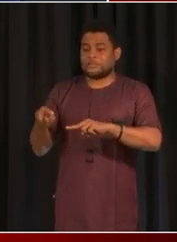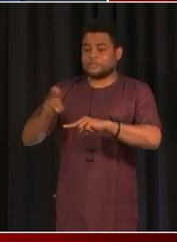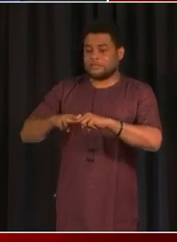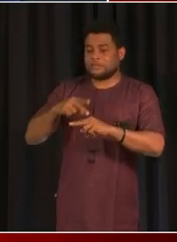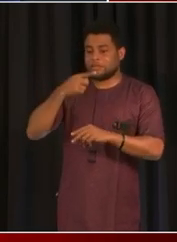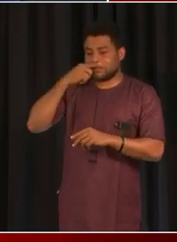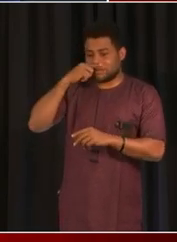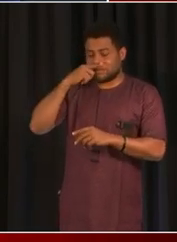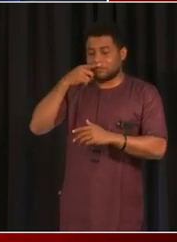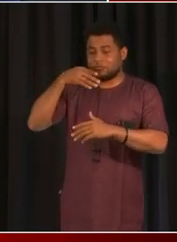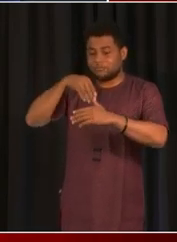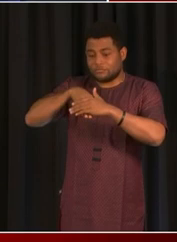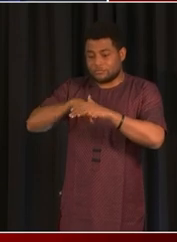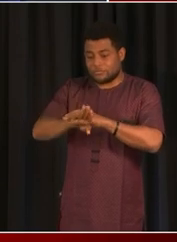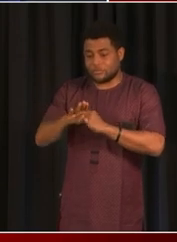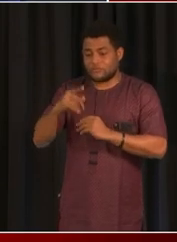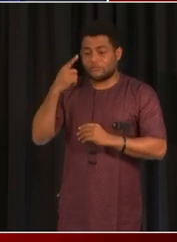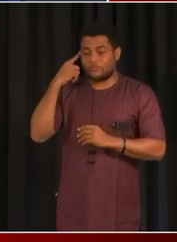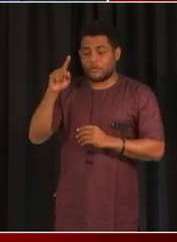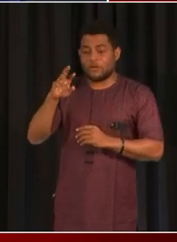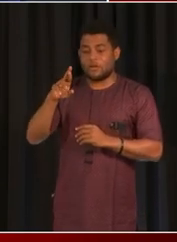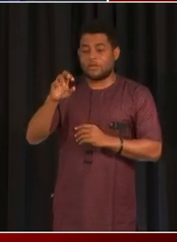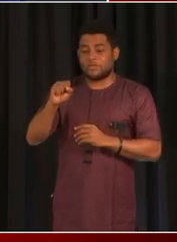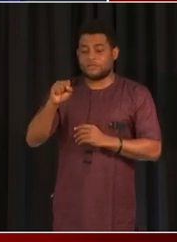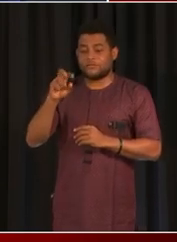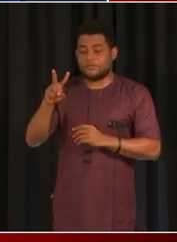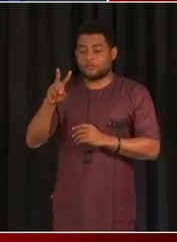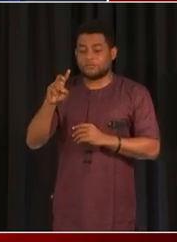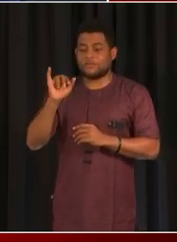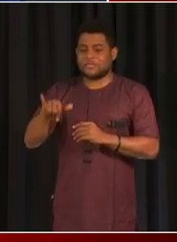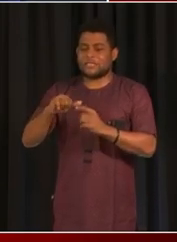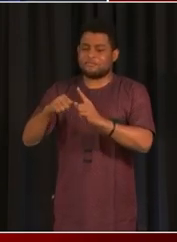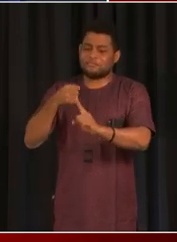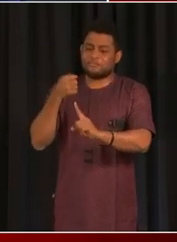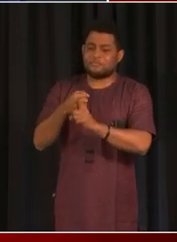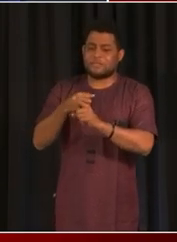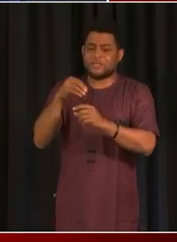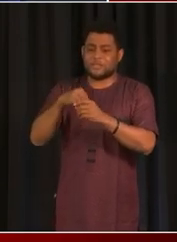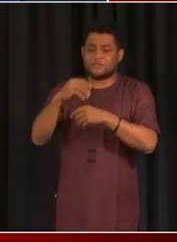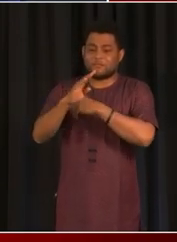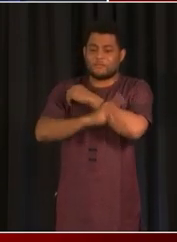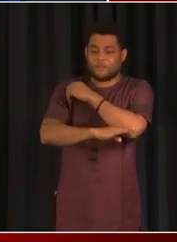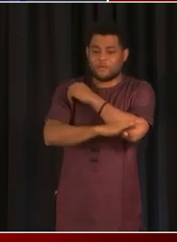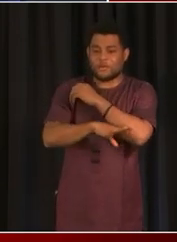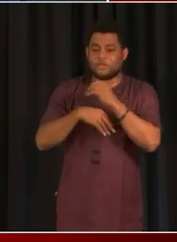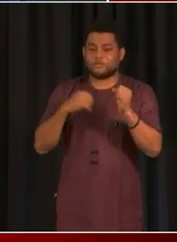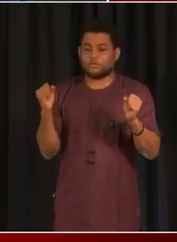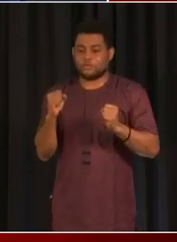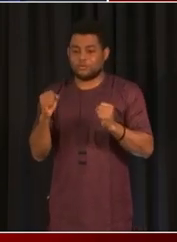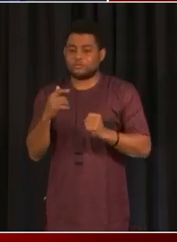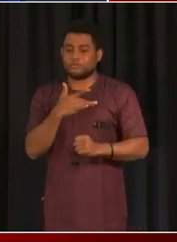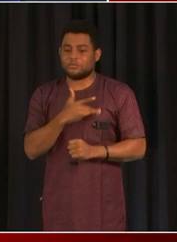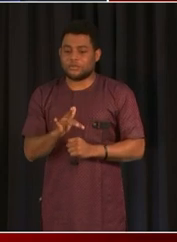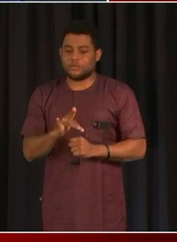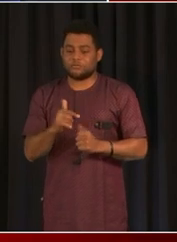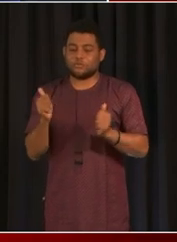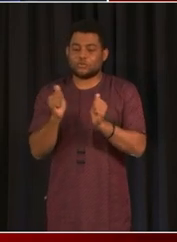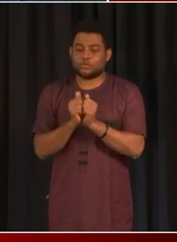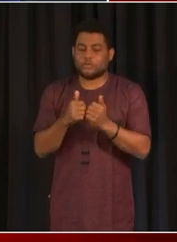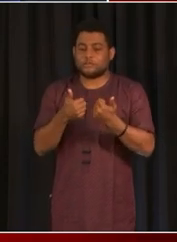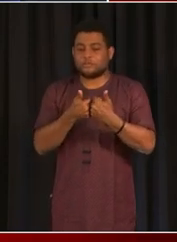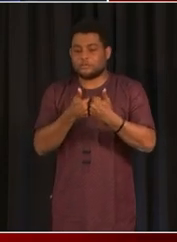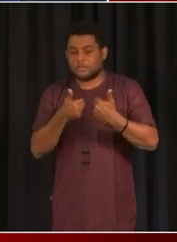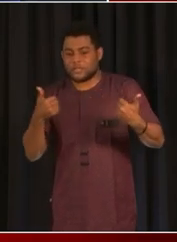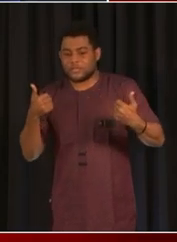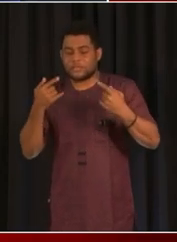for RSV, which usually impacts us in the fall and winter. With the degree of social distancing, mask wearing that